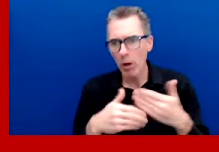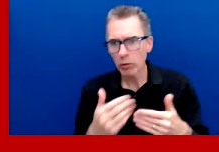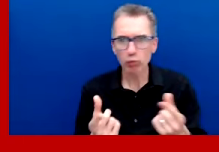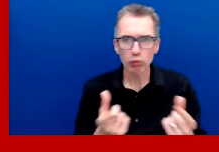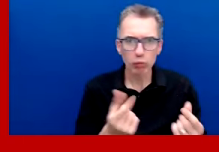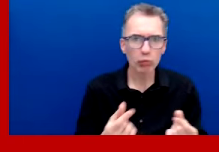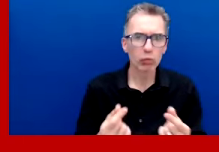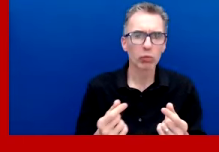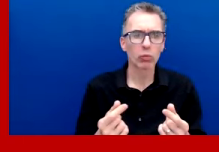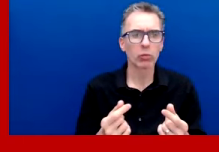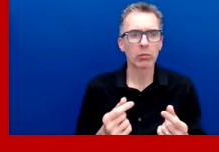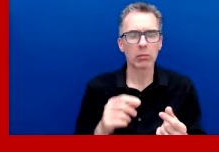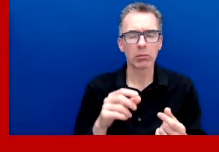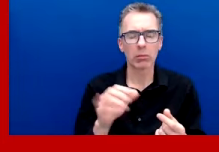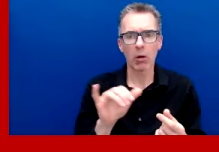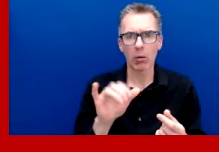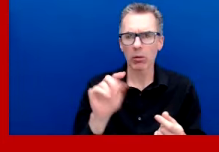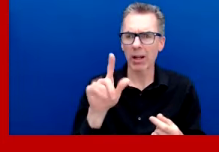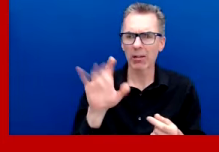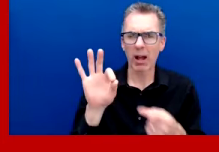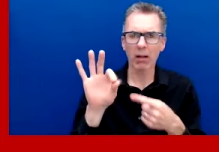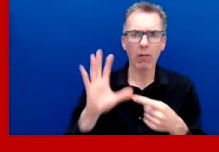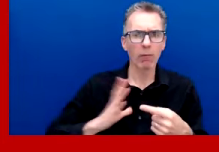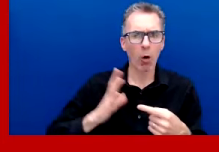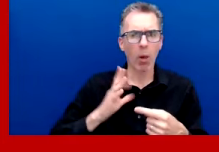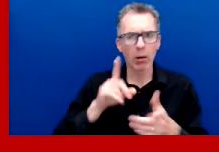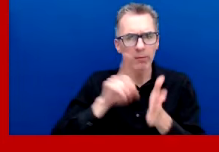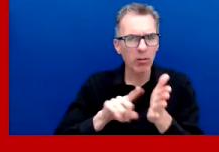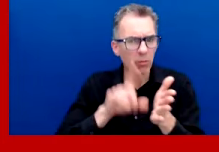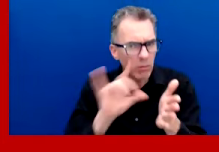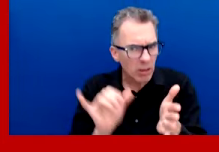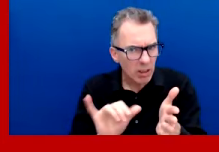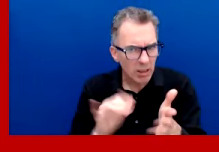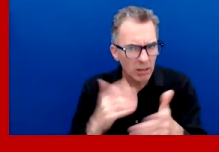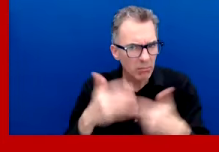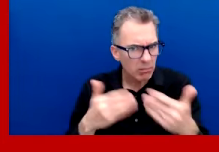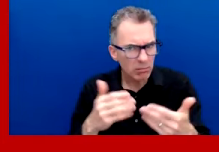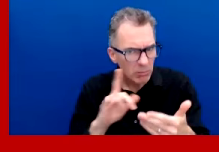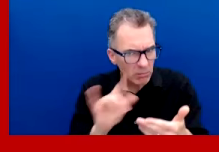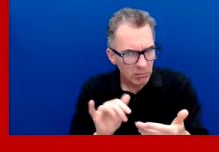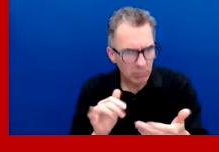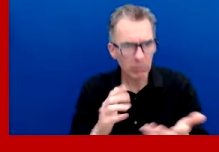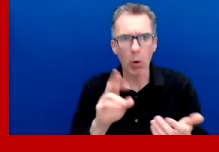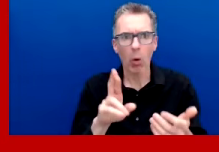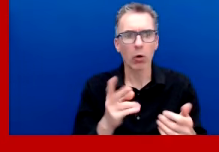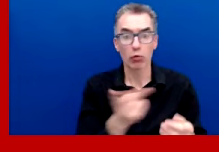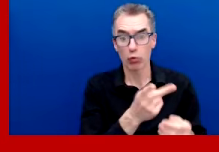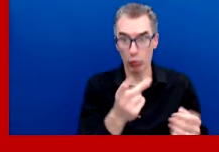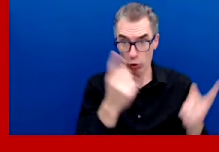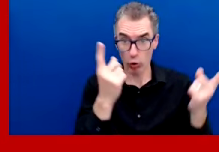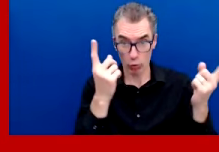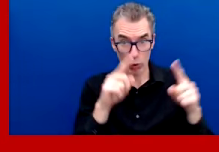is, what Title IX, a formal investigation looks like, and the process and stuff like that, consensual relationships.